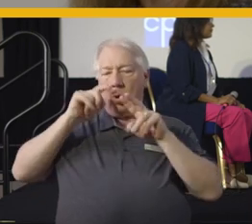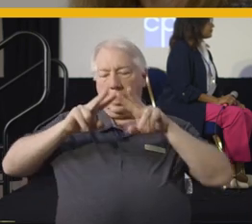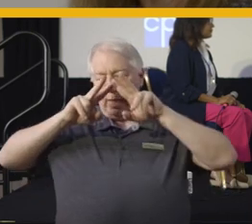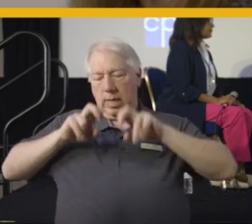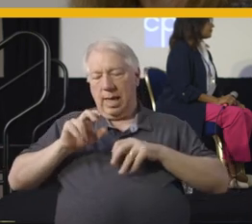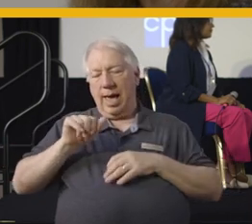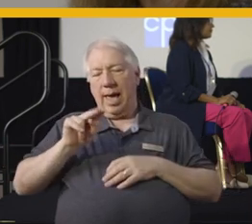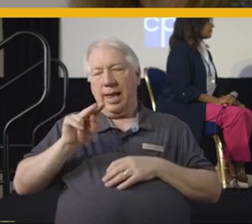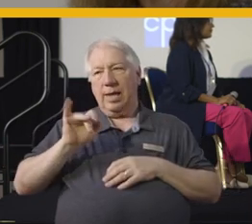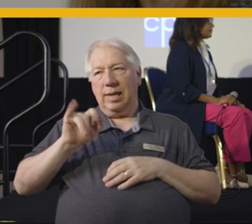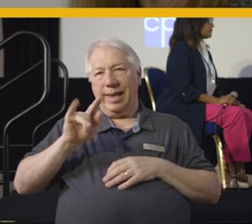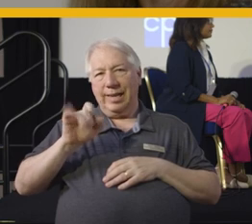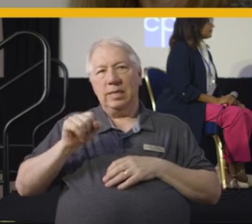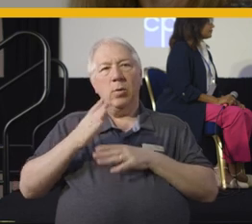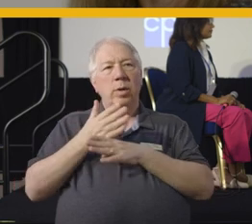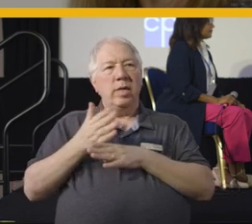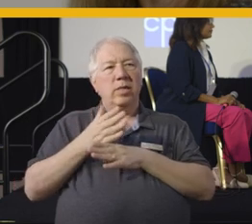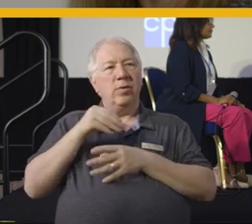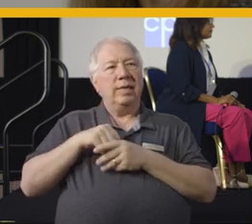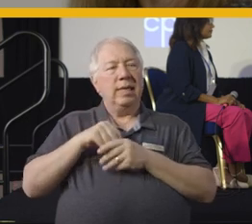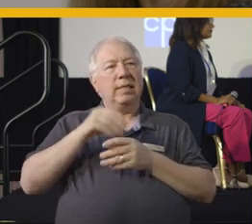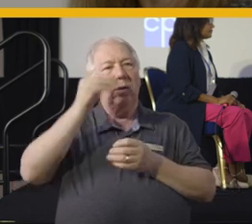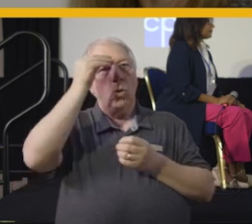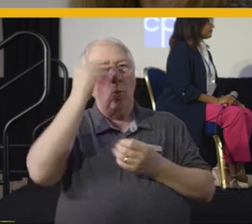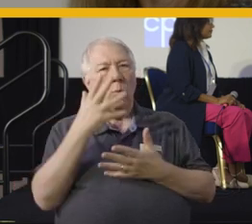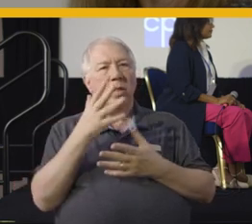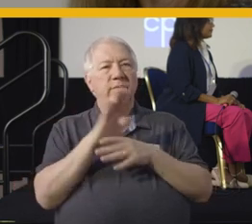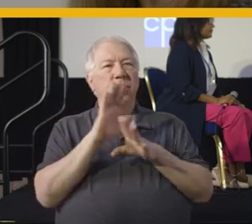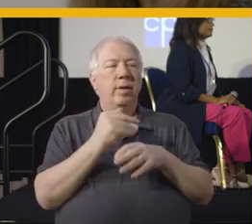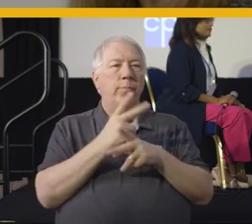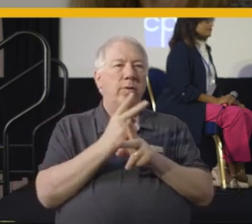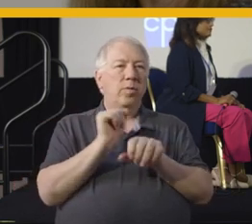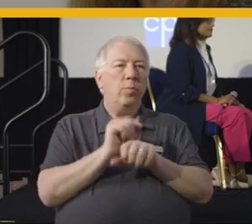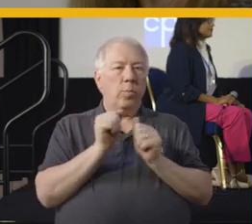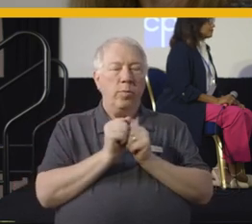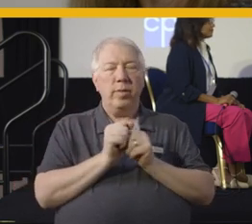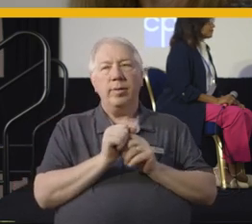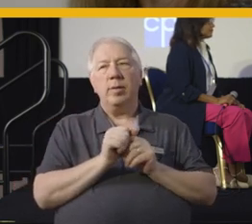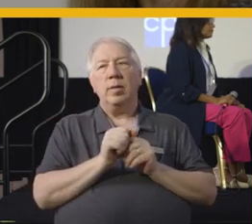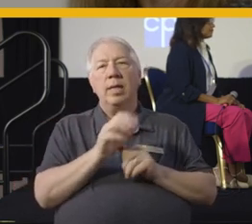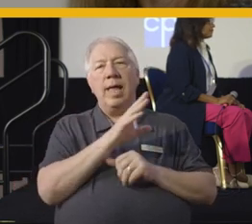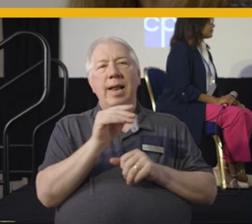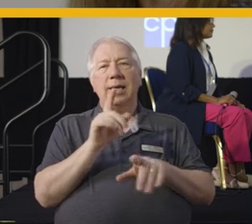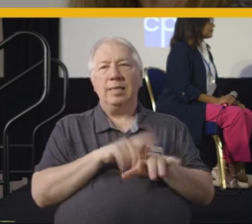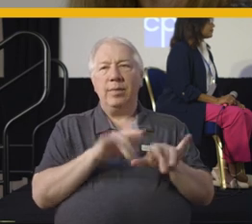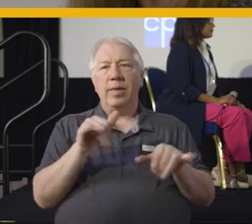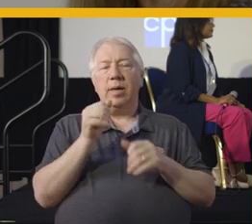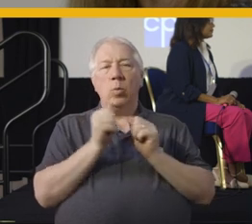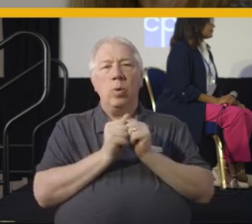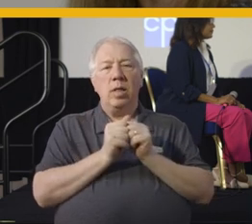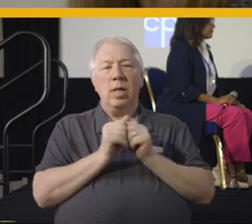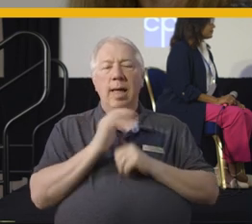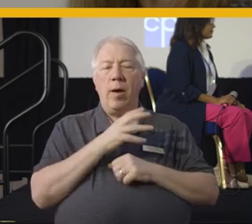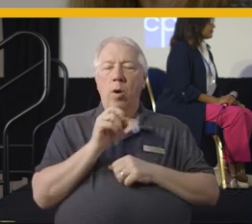analytics, and oftentimes we share those insights with the filmmakers and the producers we work with. And then same thing for the